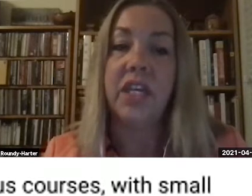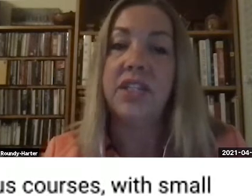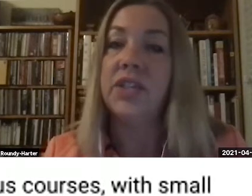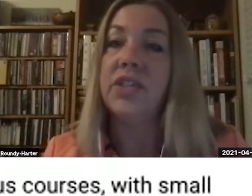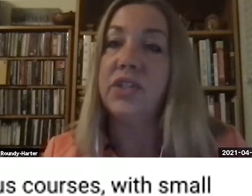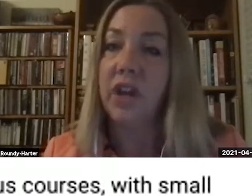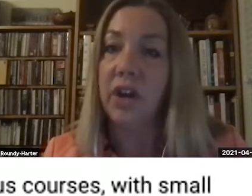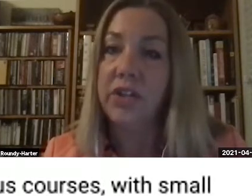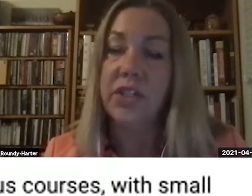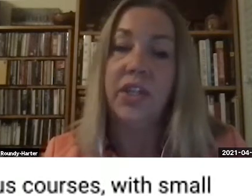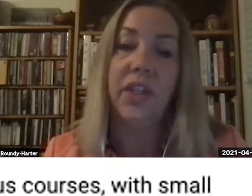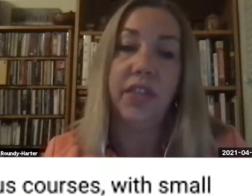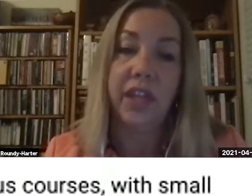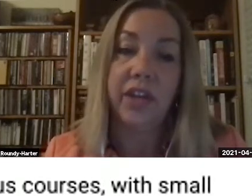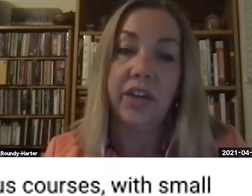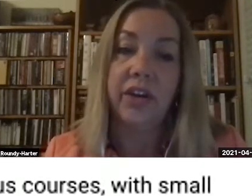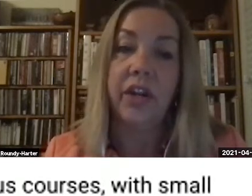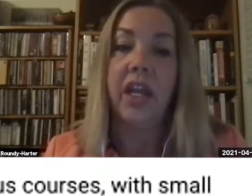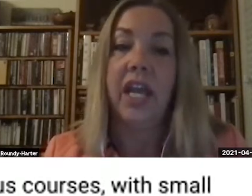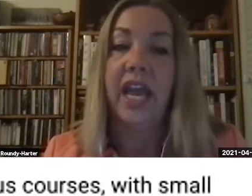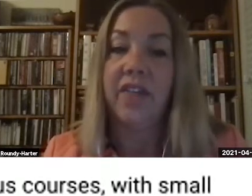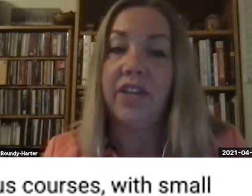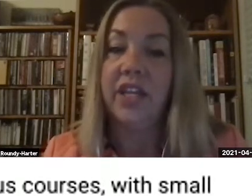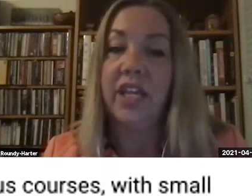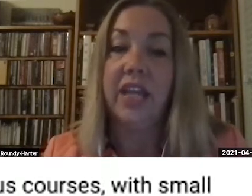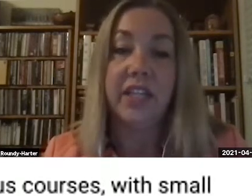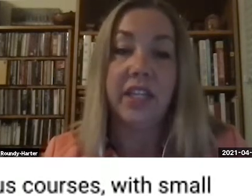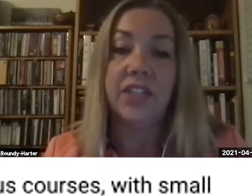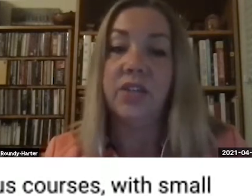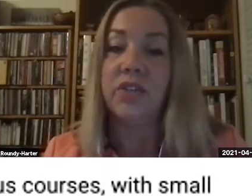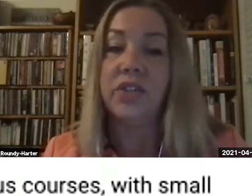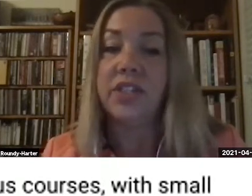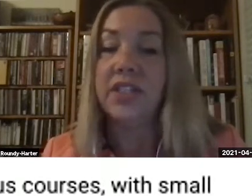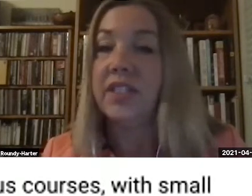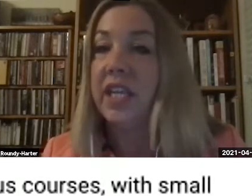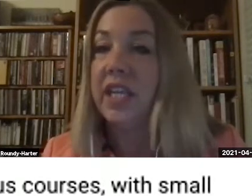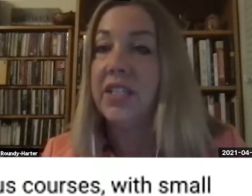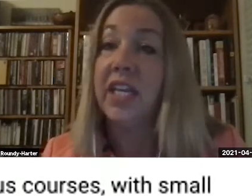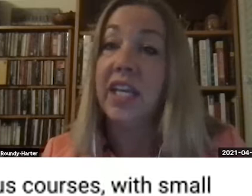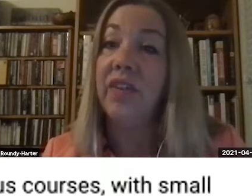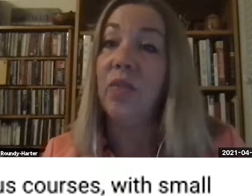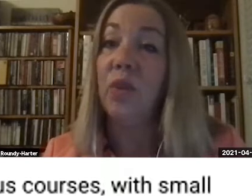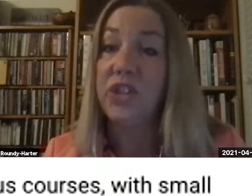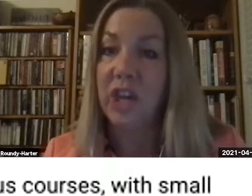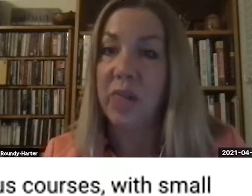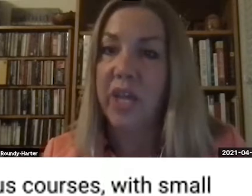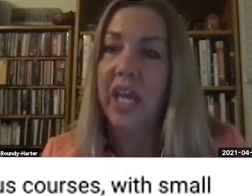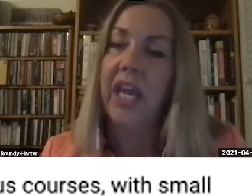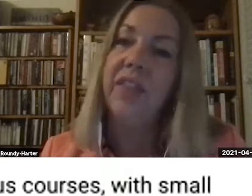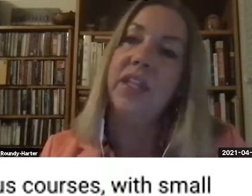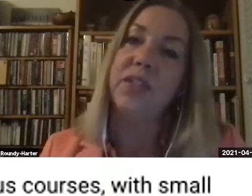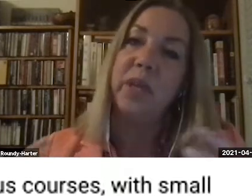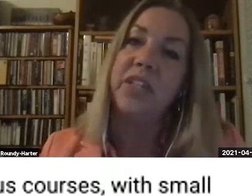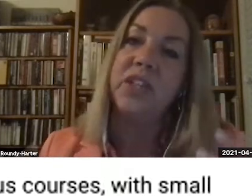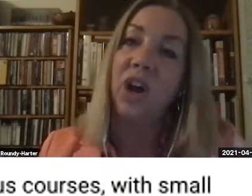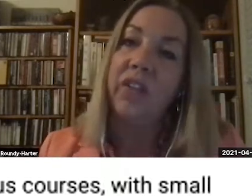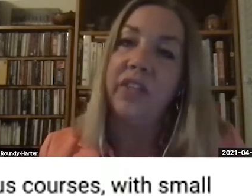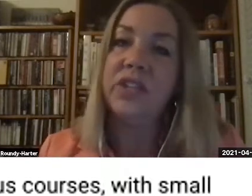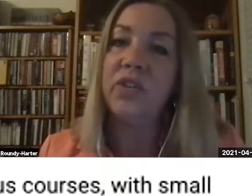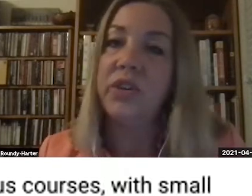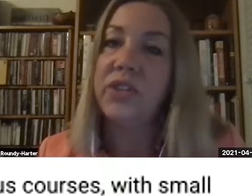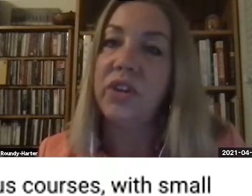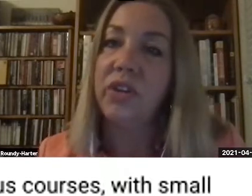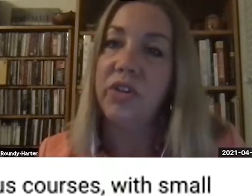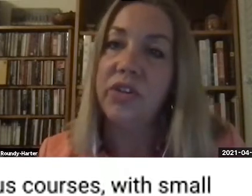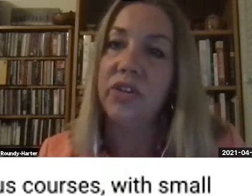electives such as art, theater, AVID, ethnic and social justice studies, and even woodshop. And these, because all of